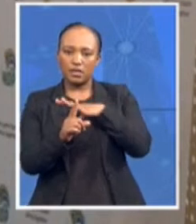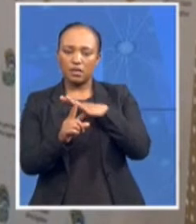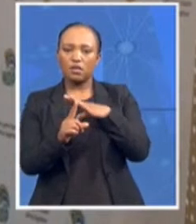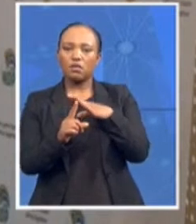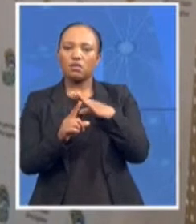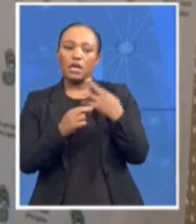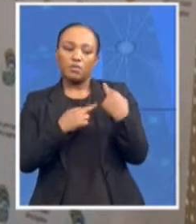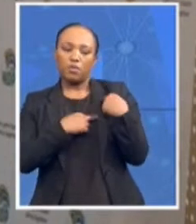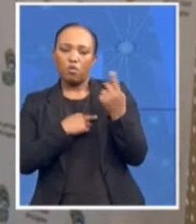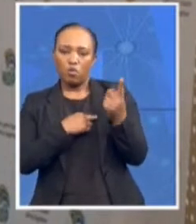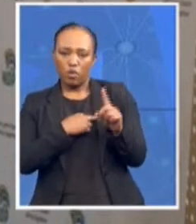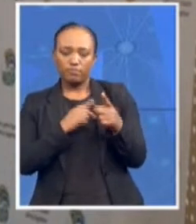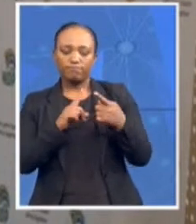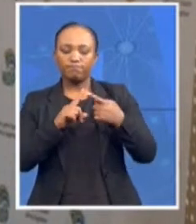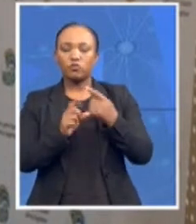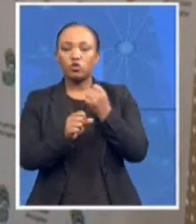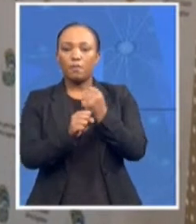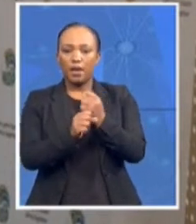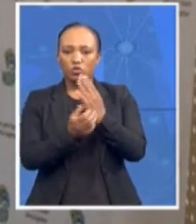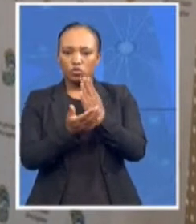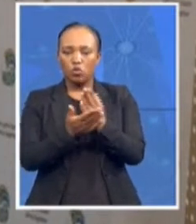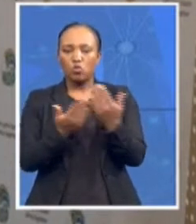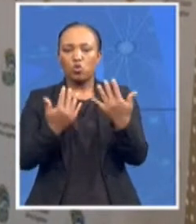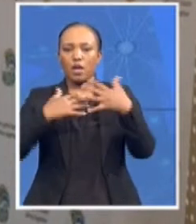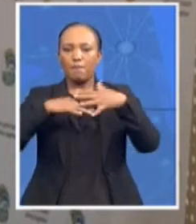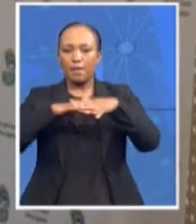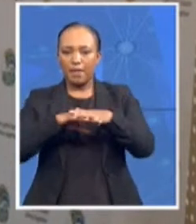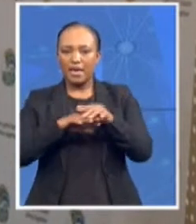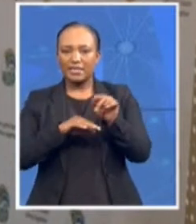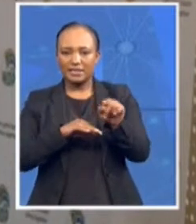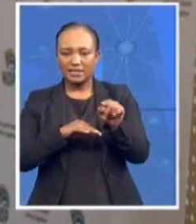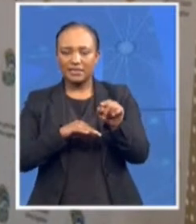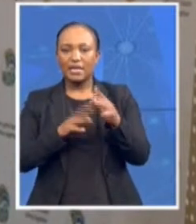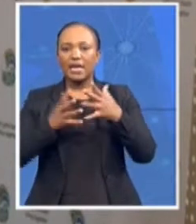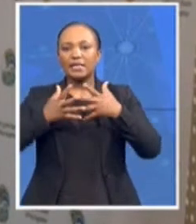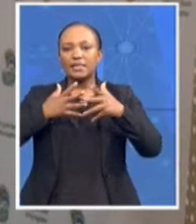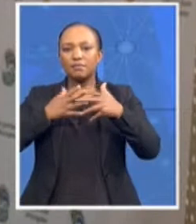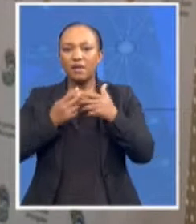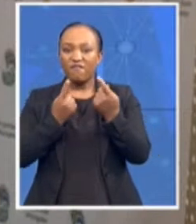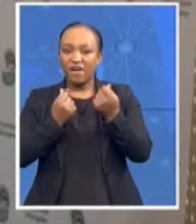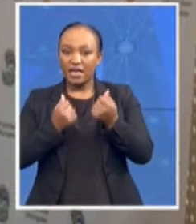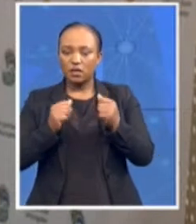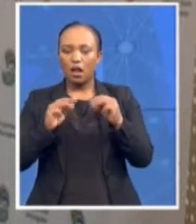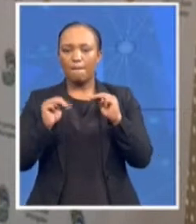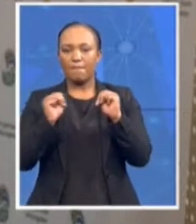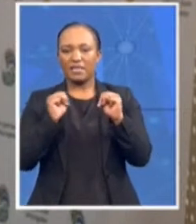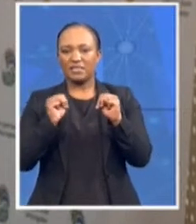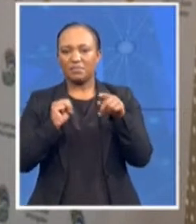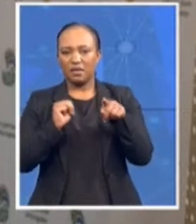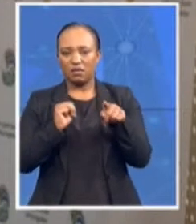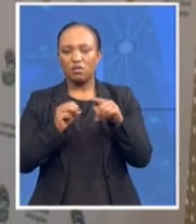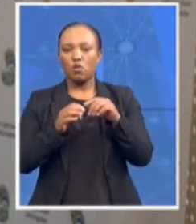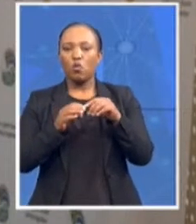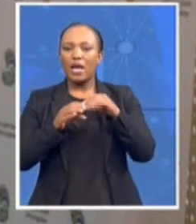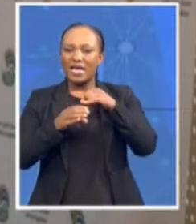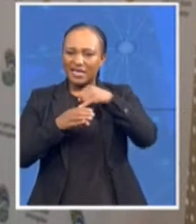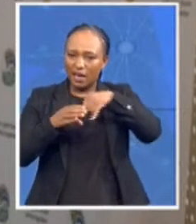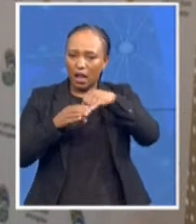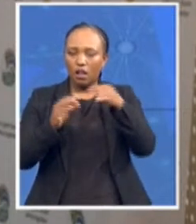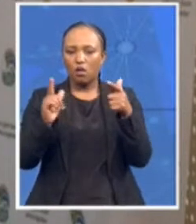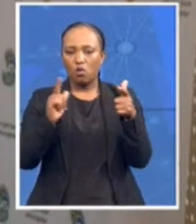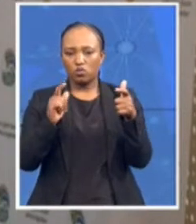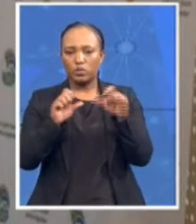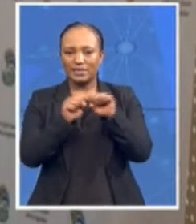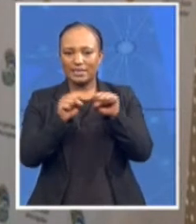effective, efficient and transparent financial management and internal control systems. Secondly,